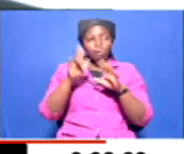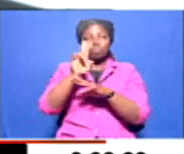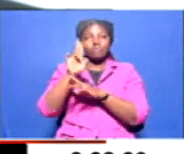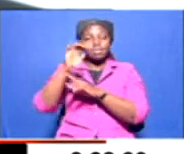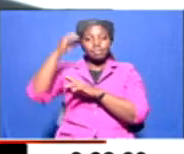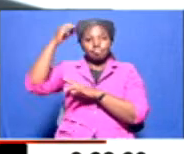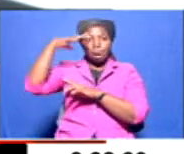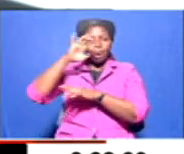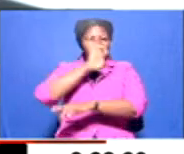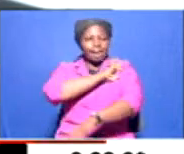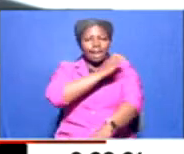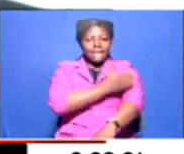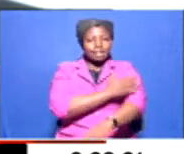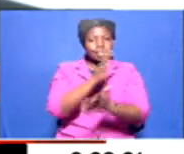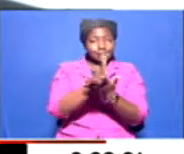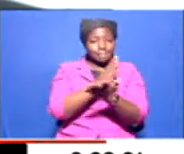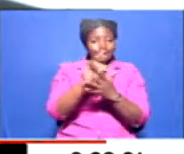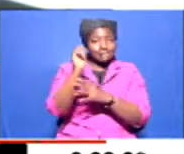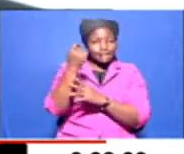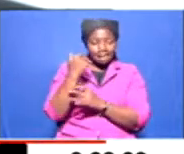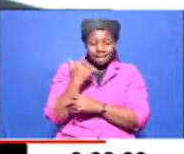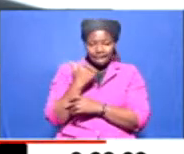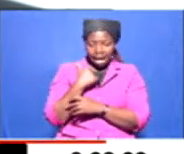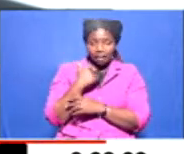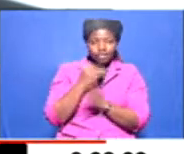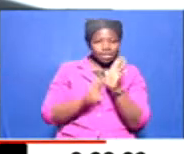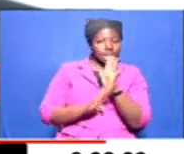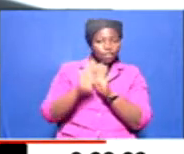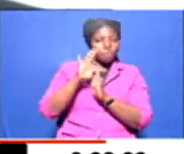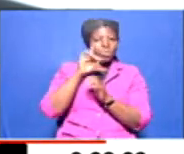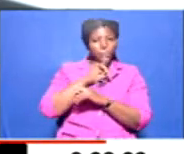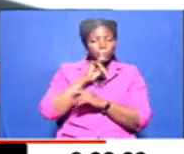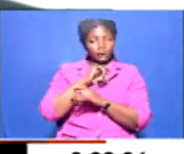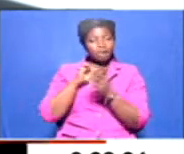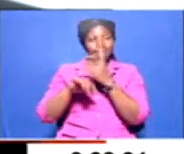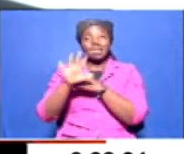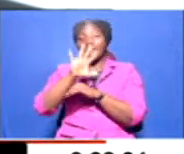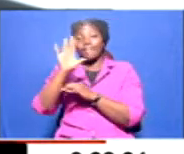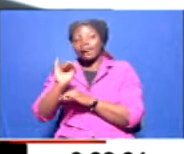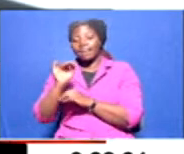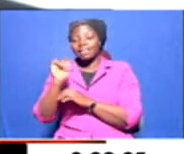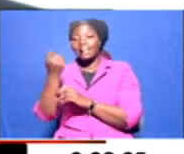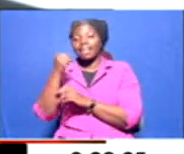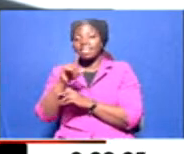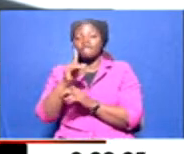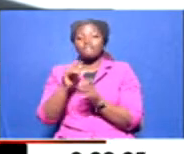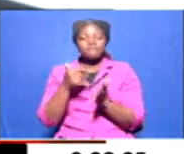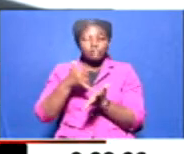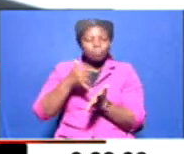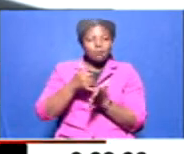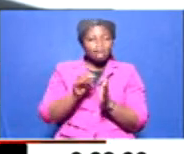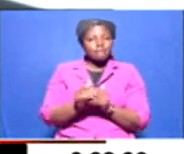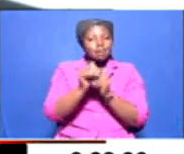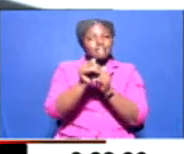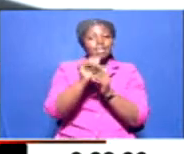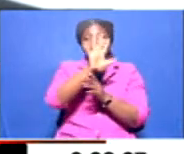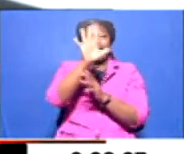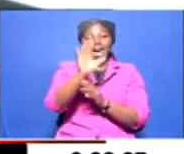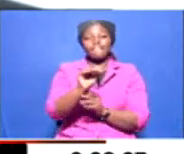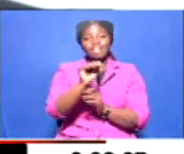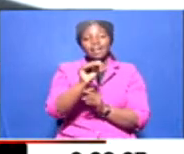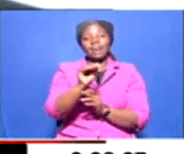of the most developed power sectors in sub-Saharan Africa. Kenya is among the leading sub-Saharan nations in power and